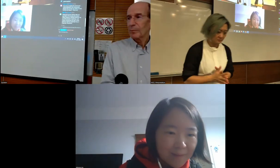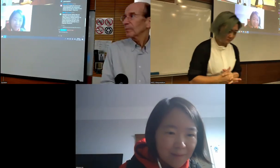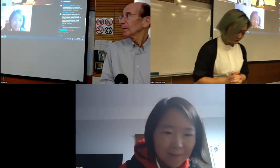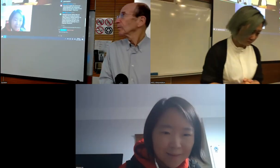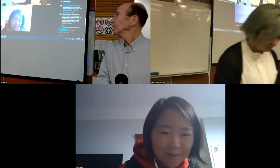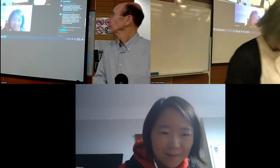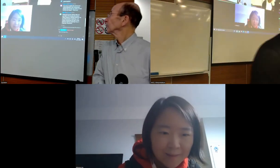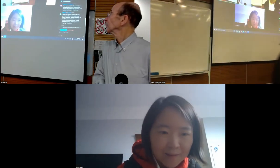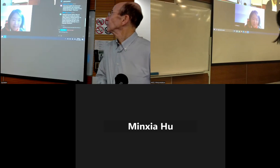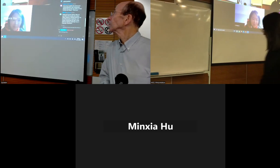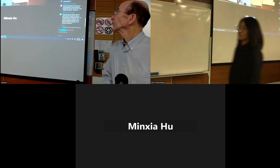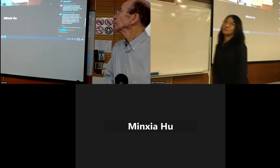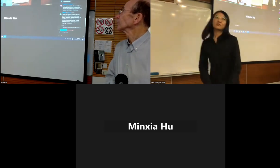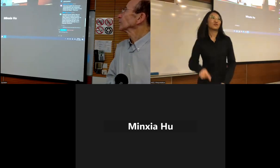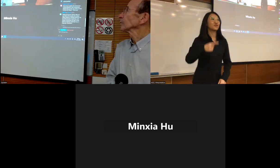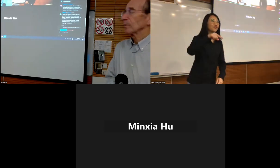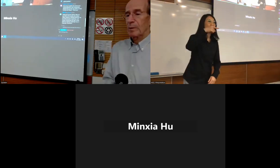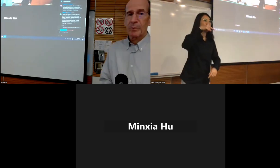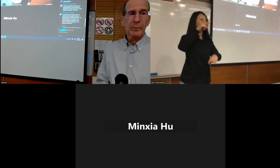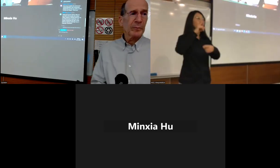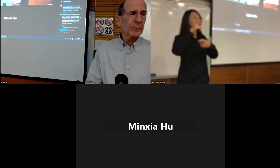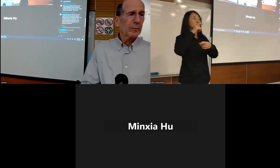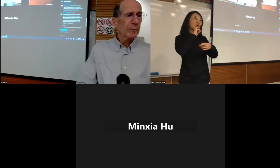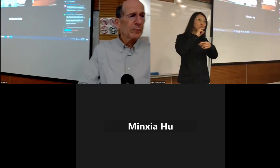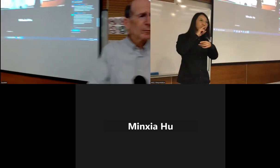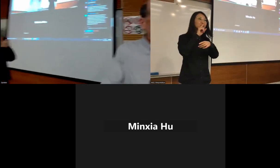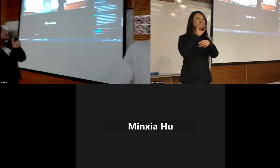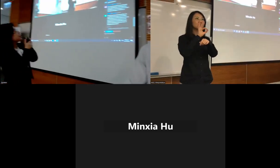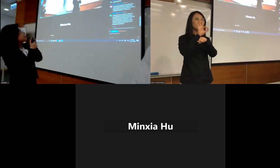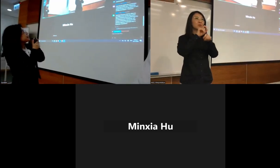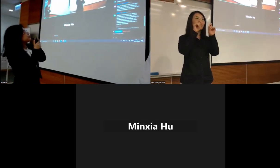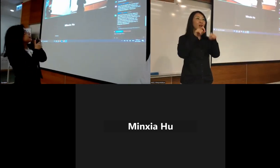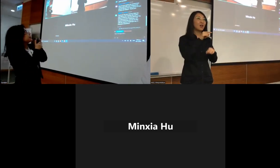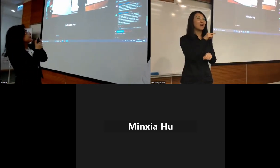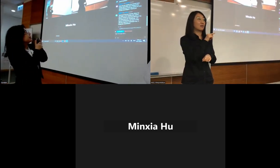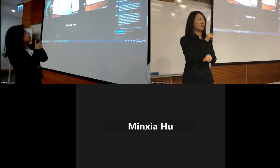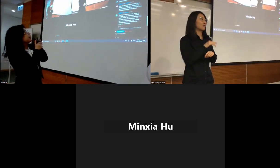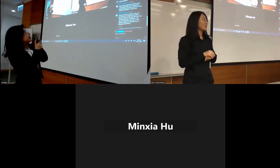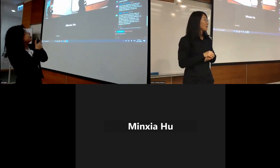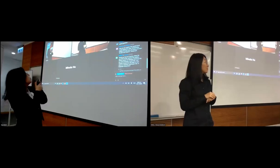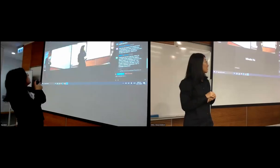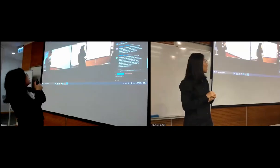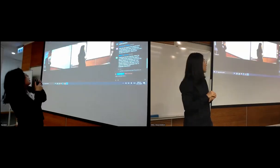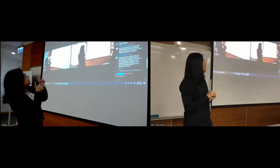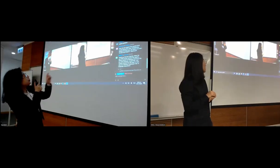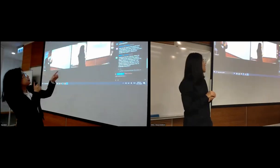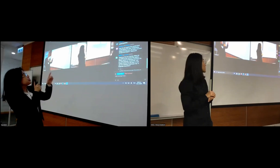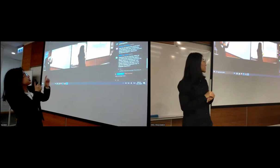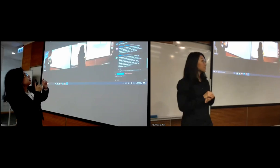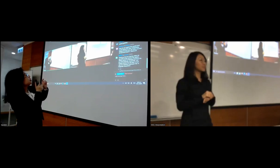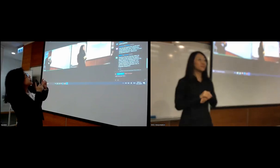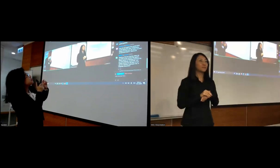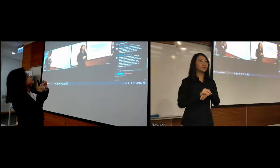Okay, we do have 3 questions listed here already. Professor Gile, could you please further can